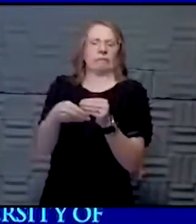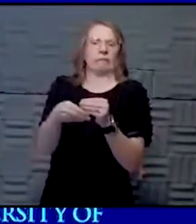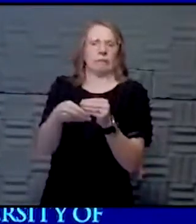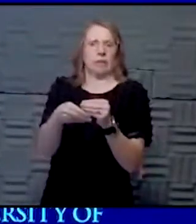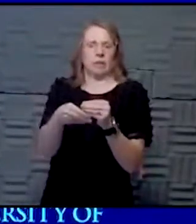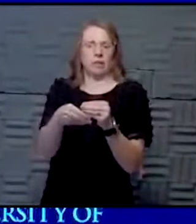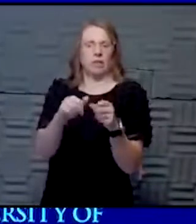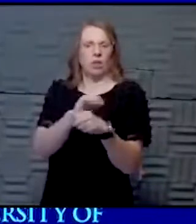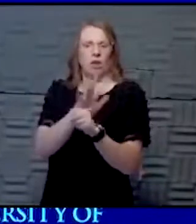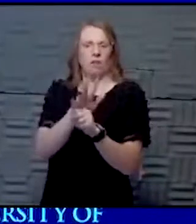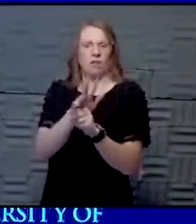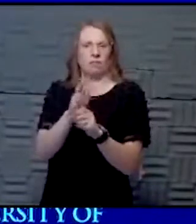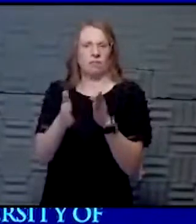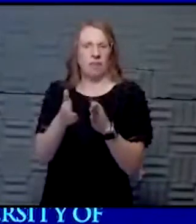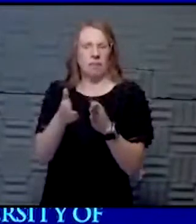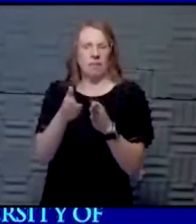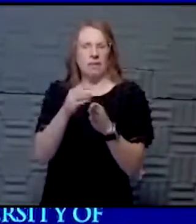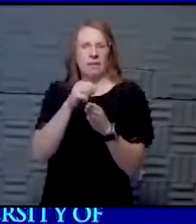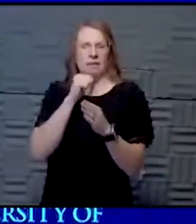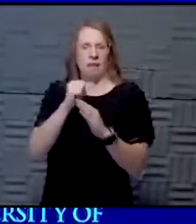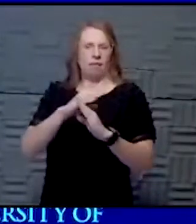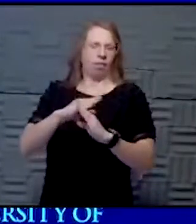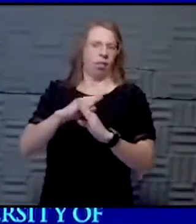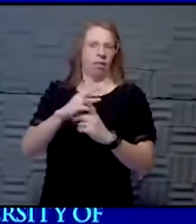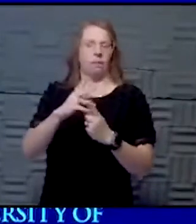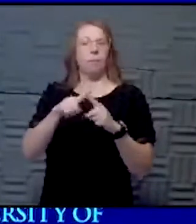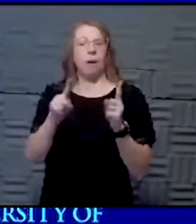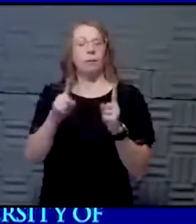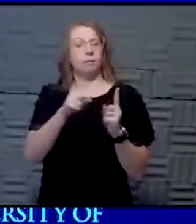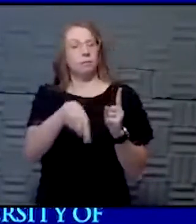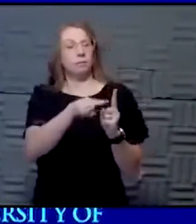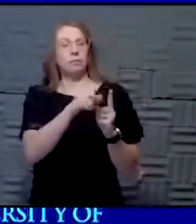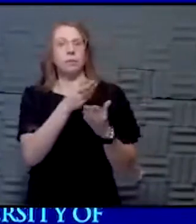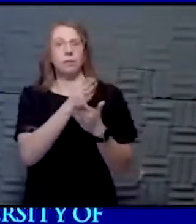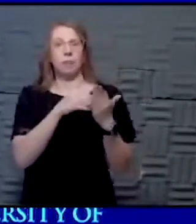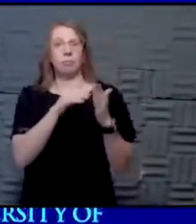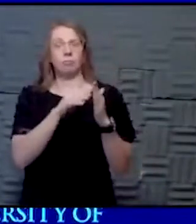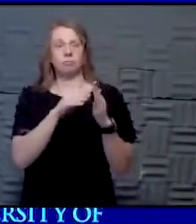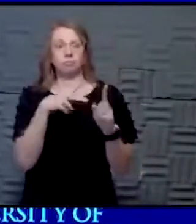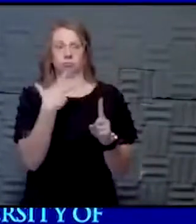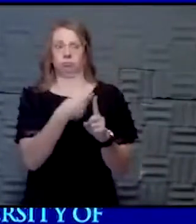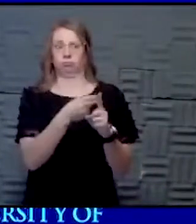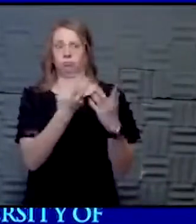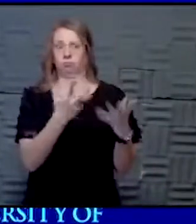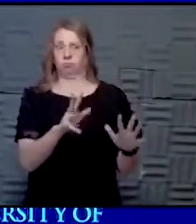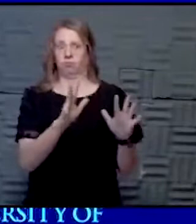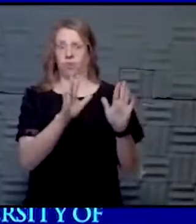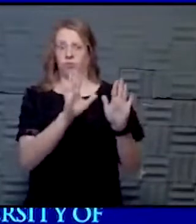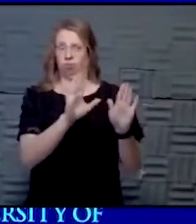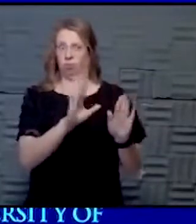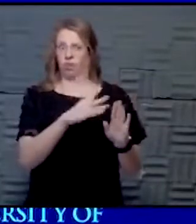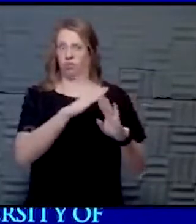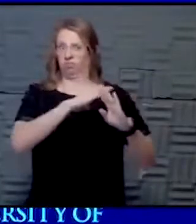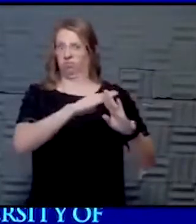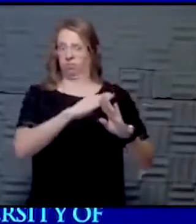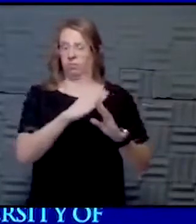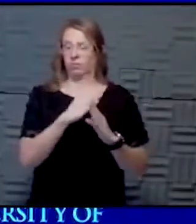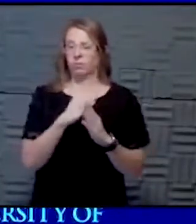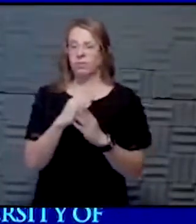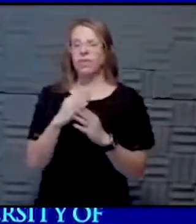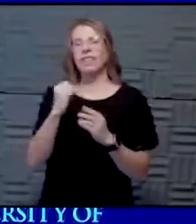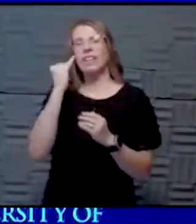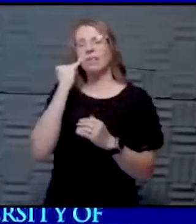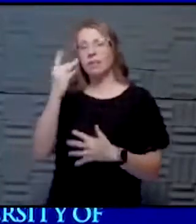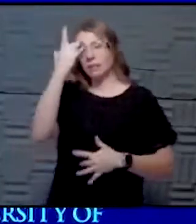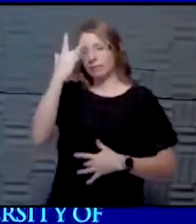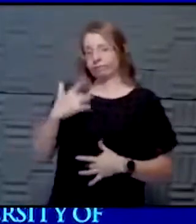overwhelming majority have done just great. And if they are or if they do have COVID, they're usually asymptomatic. A couple of other things we heard